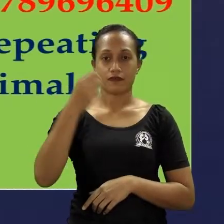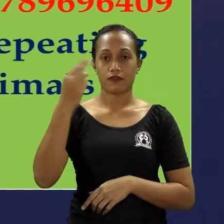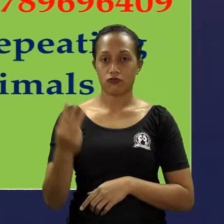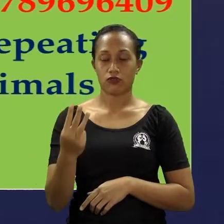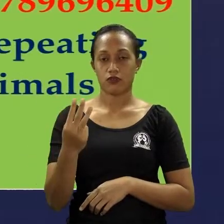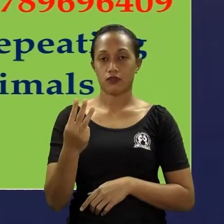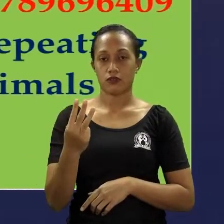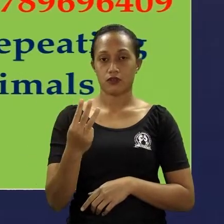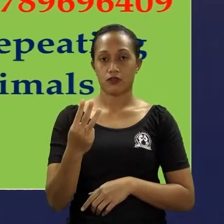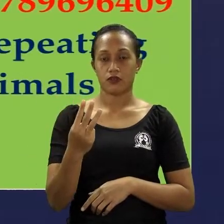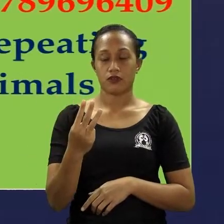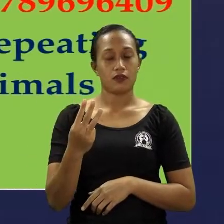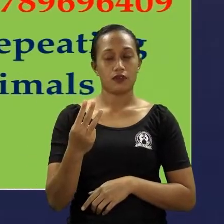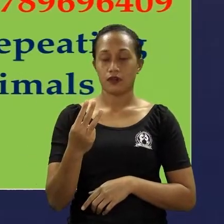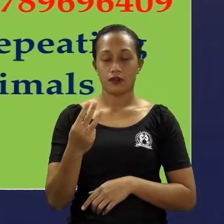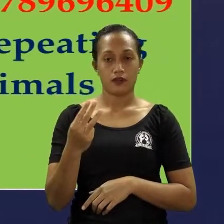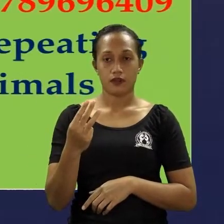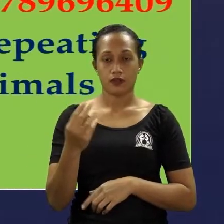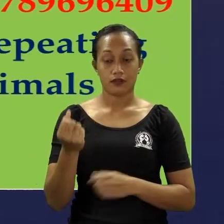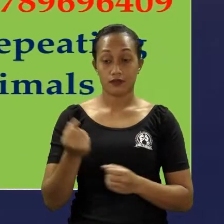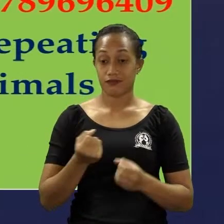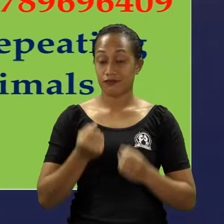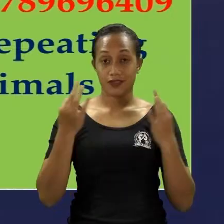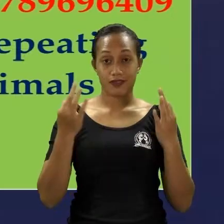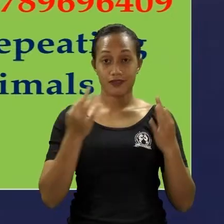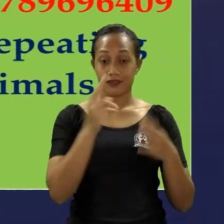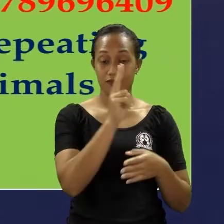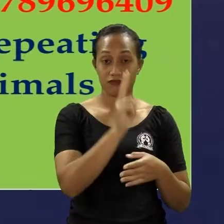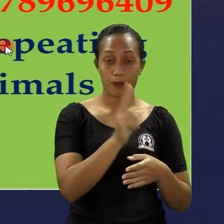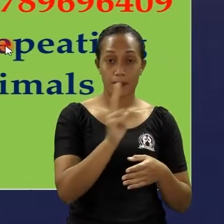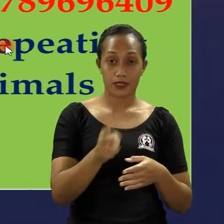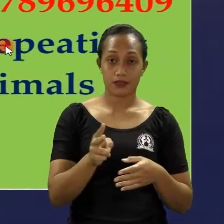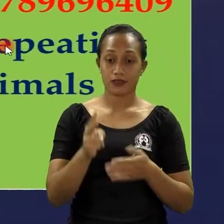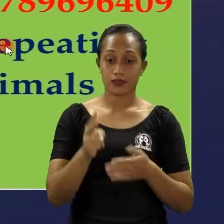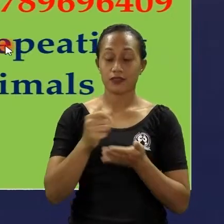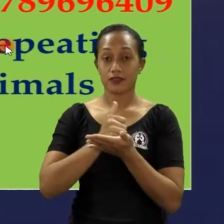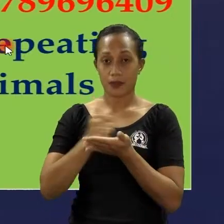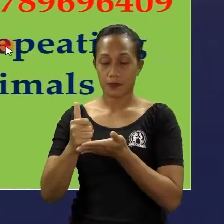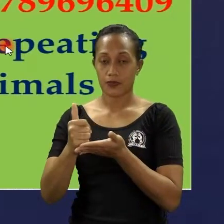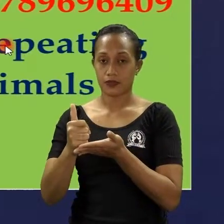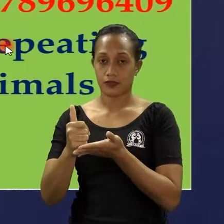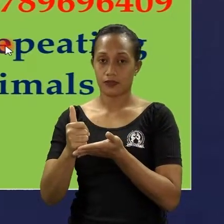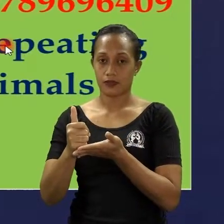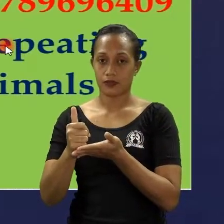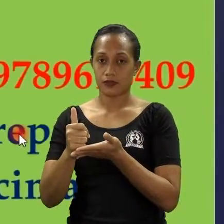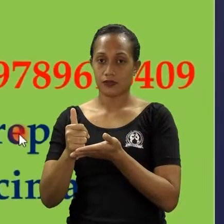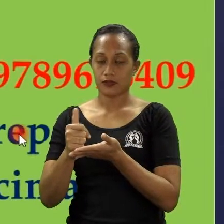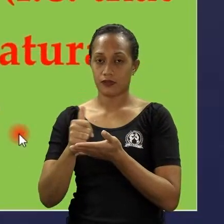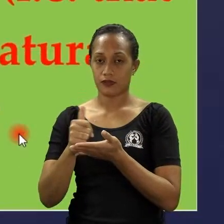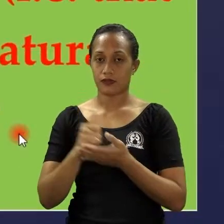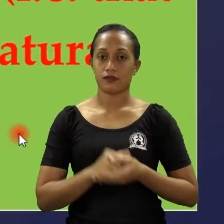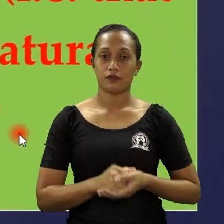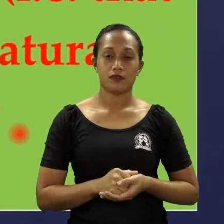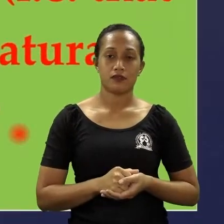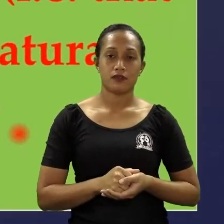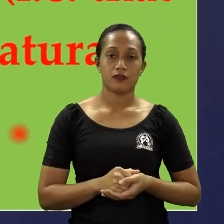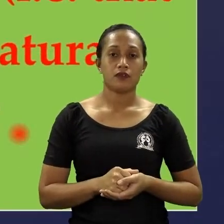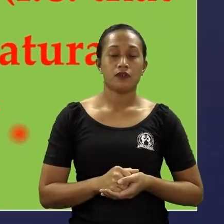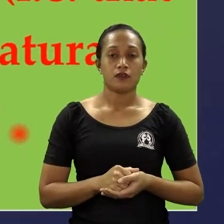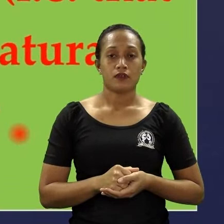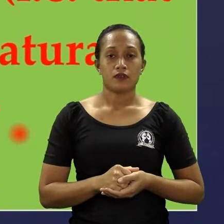2.2367974799896964099173 has no repeating patterns of decimals.